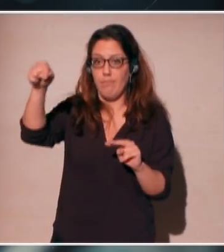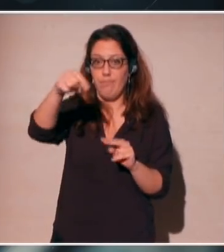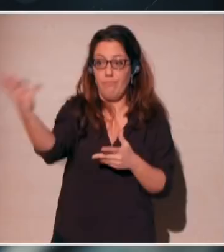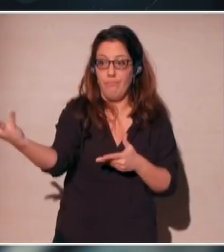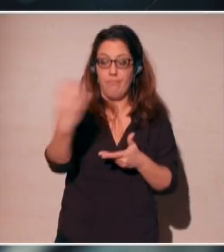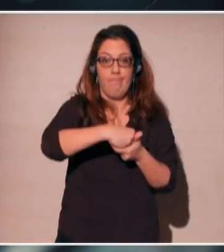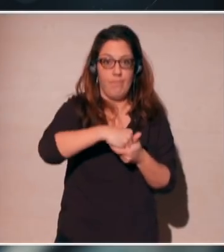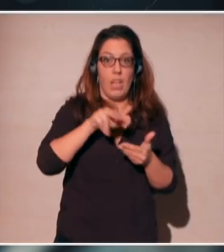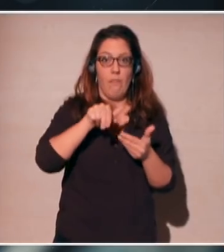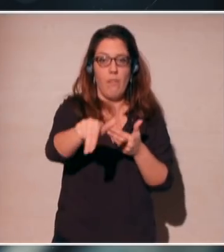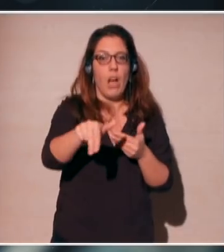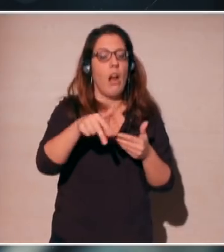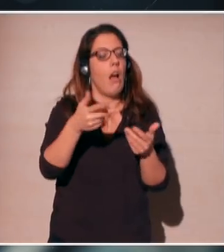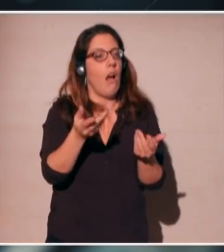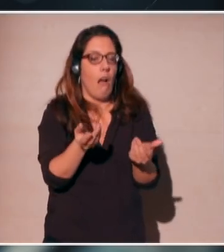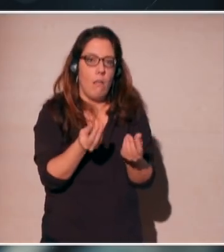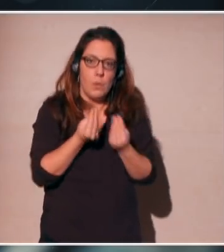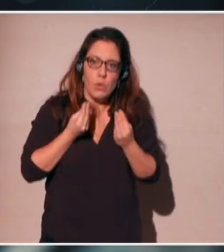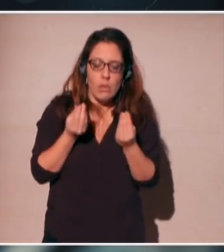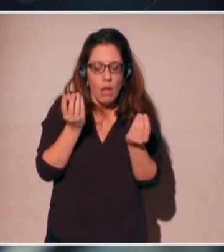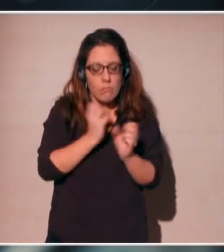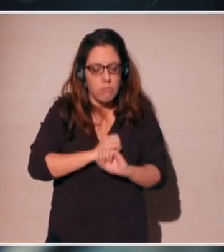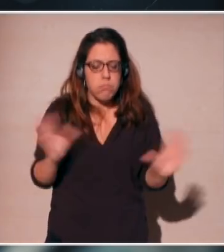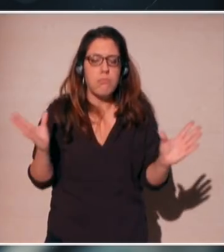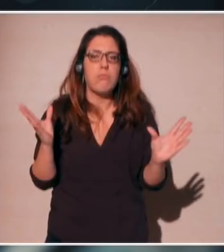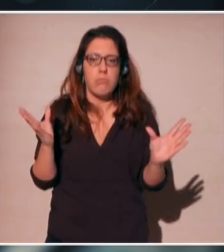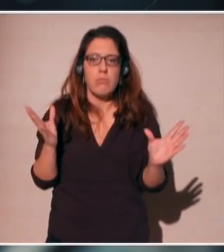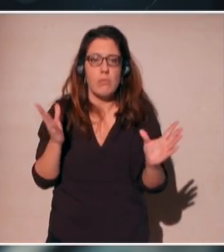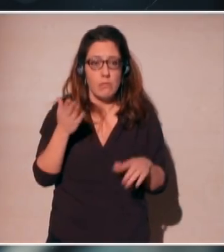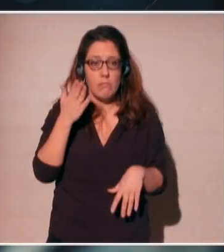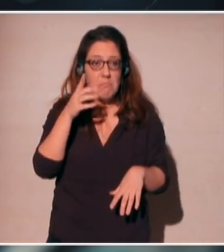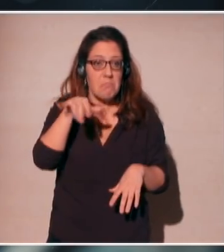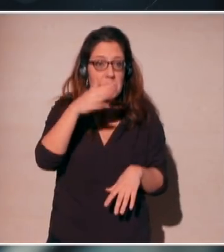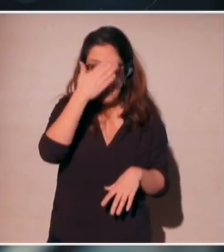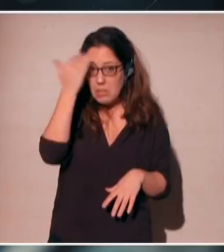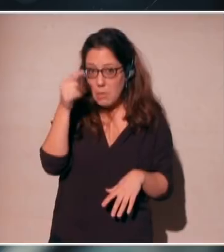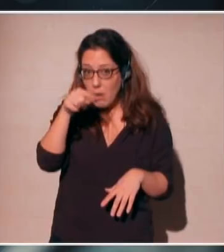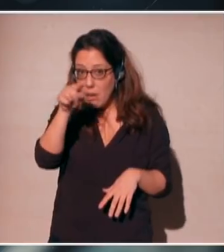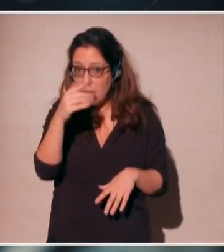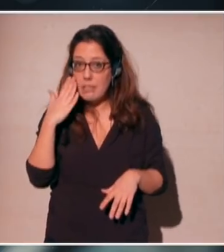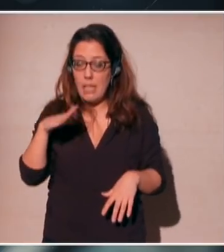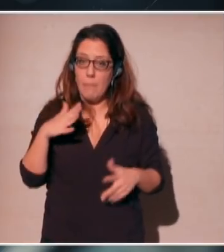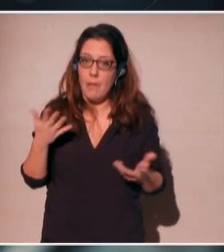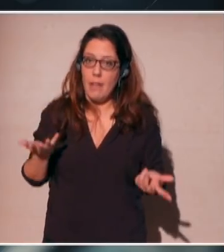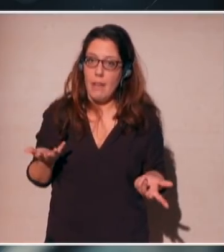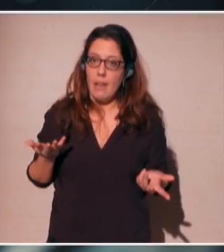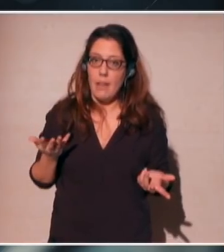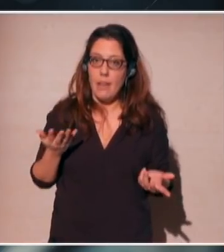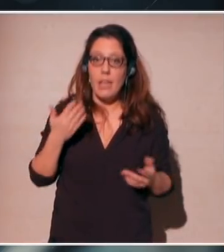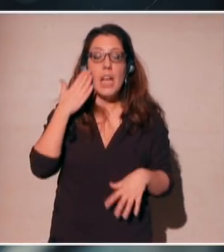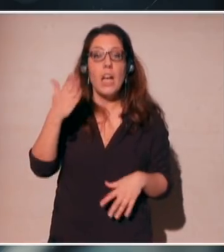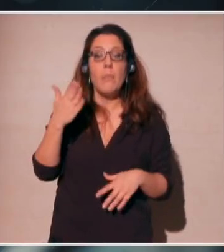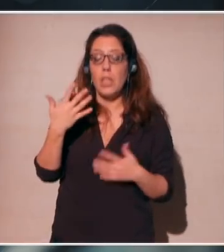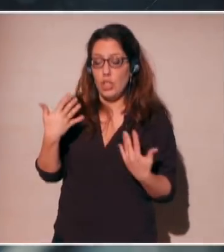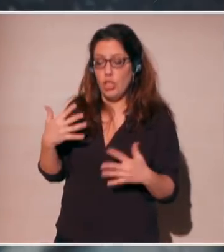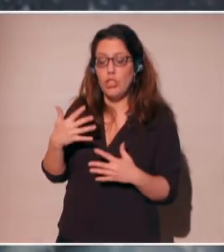a very great majority of the cases in which we start treatment for oncologic diseases, for